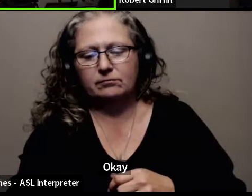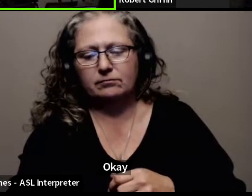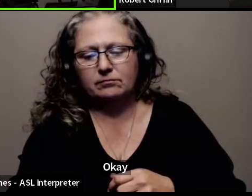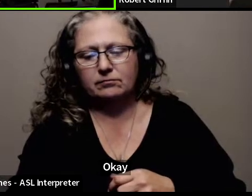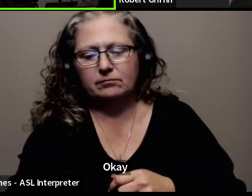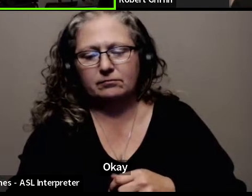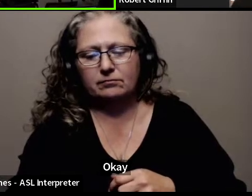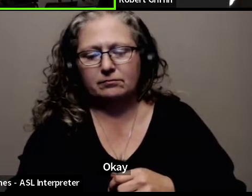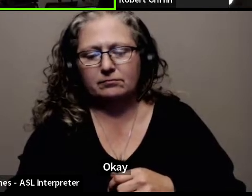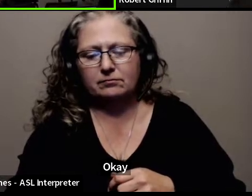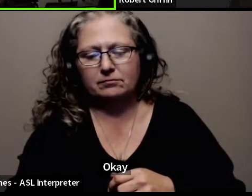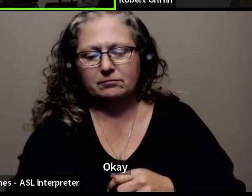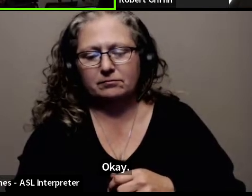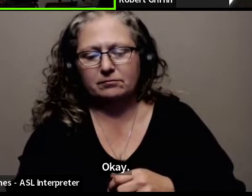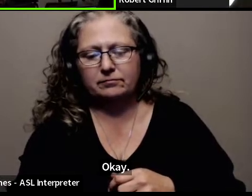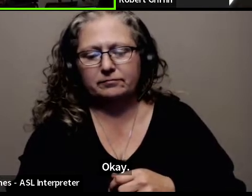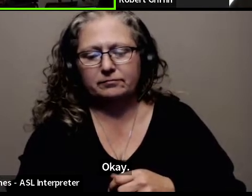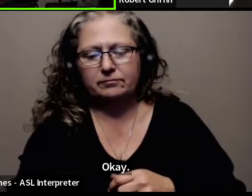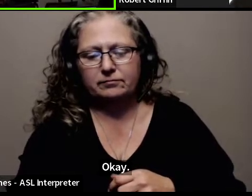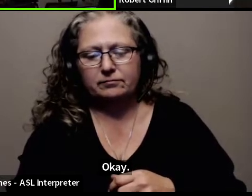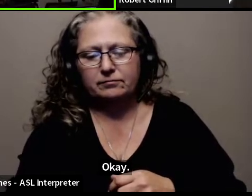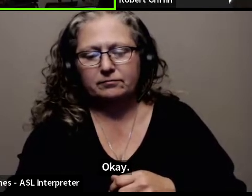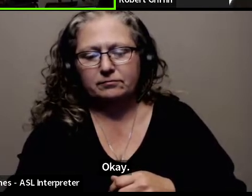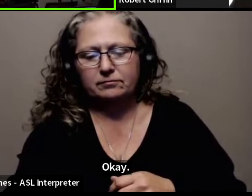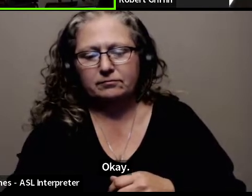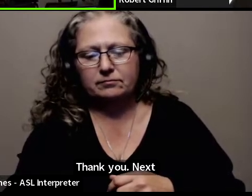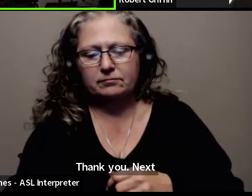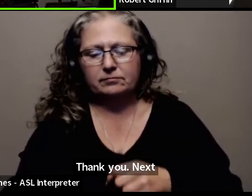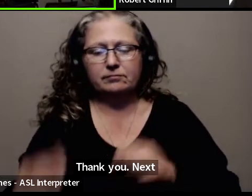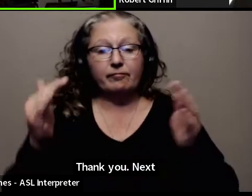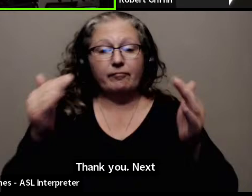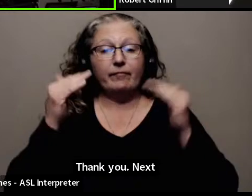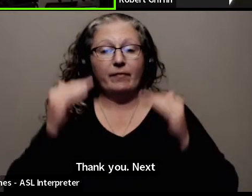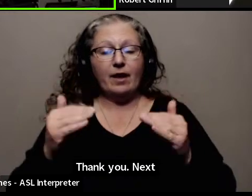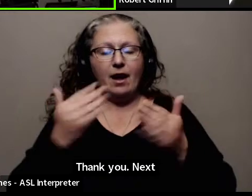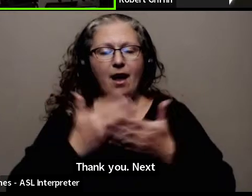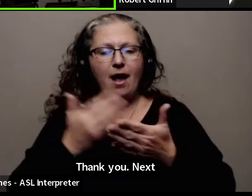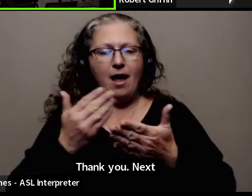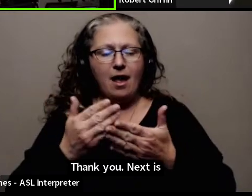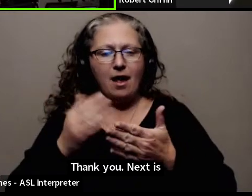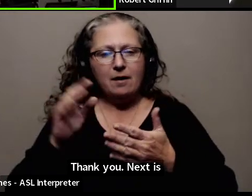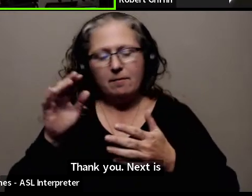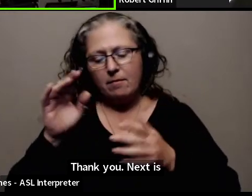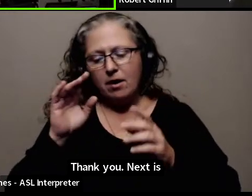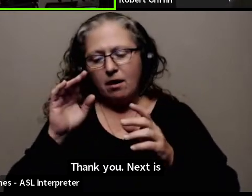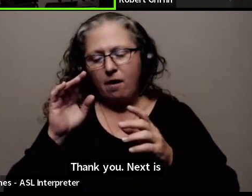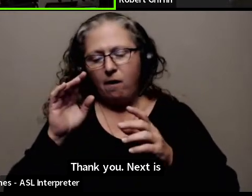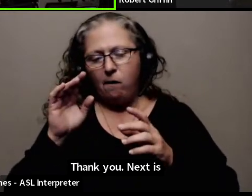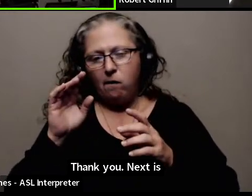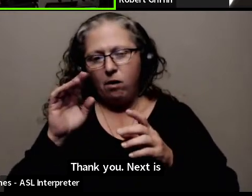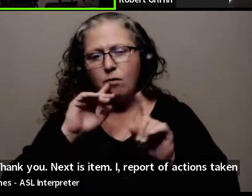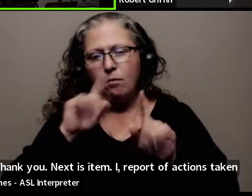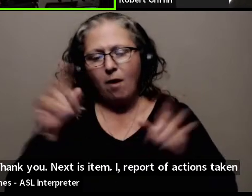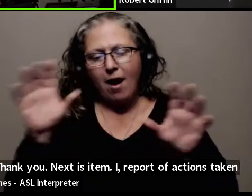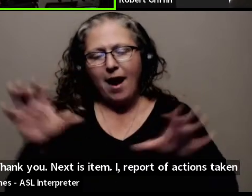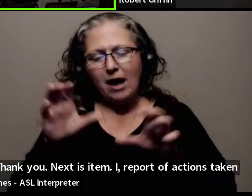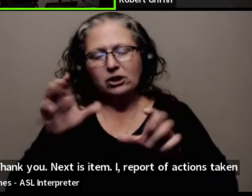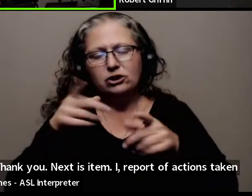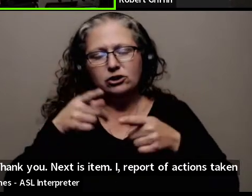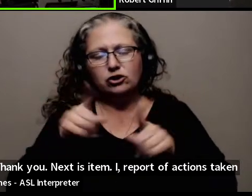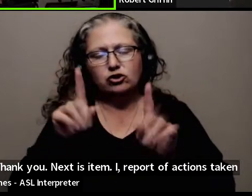Thank you. Next is item I, report of actions taken in closed